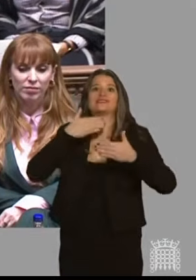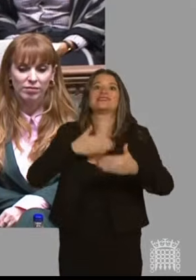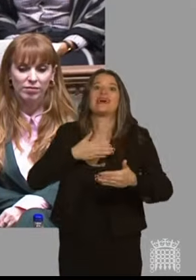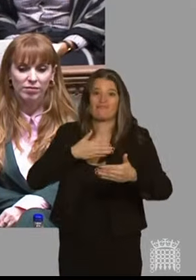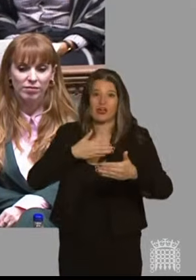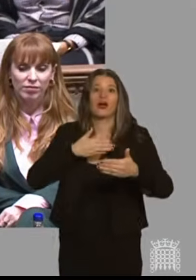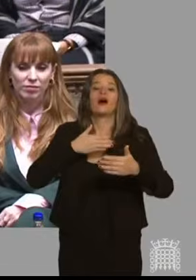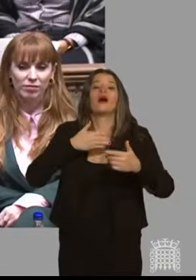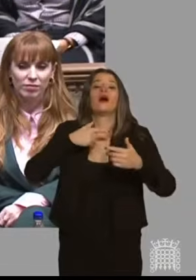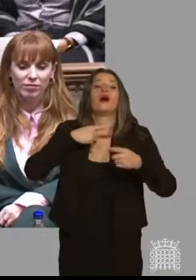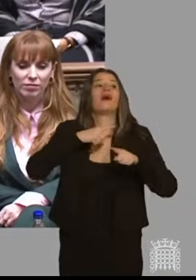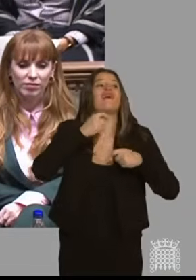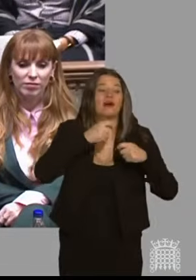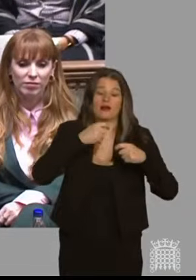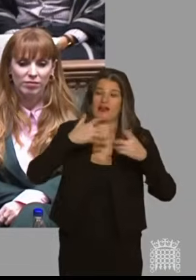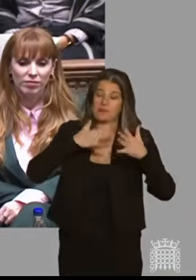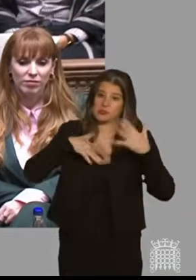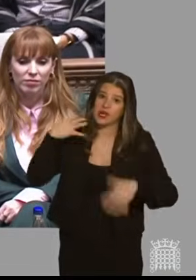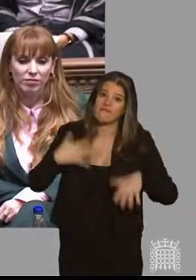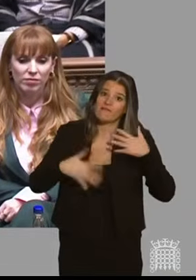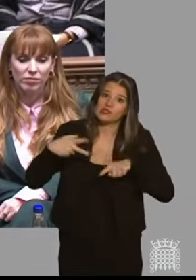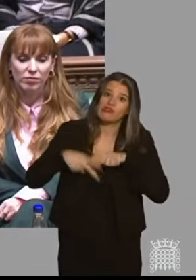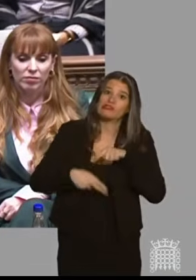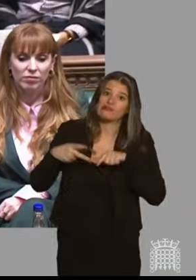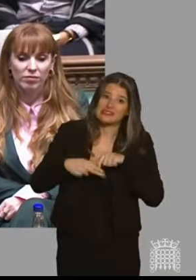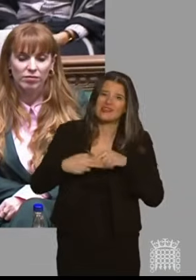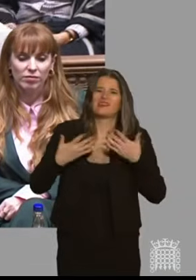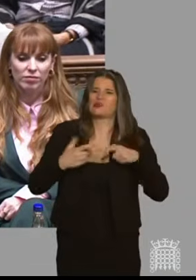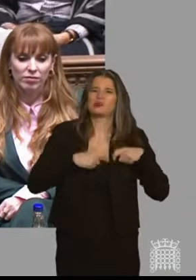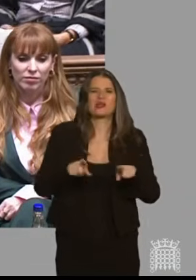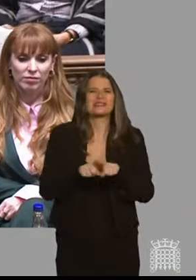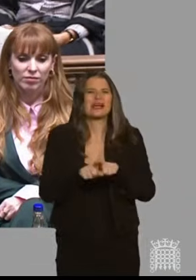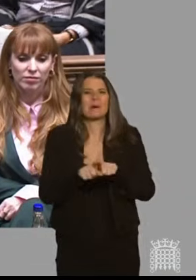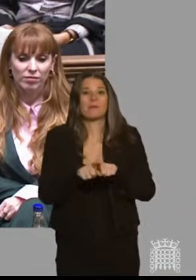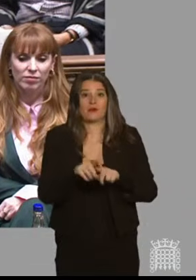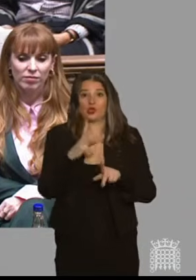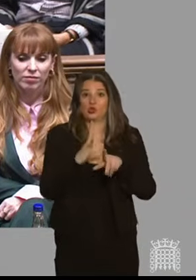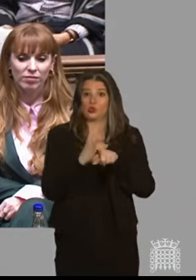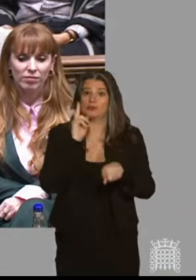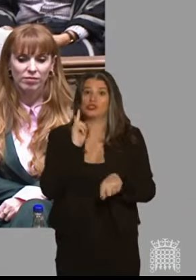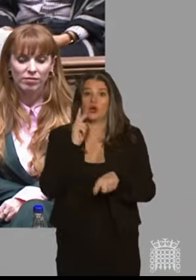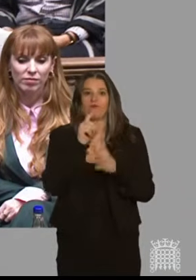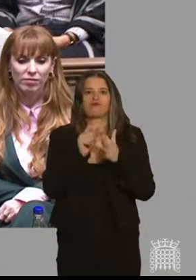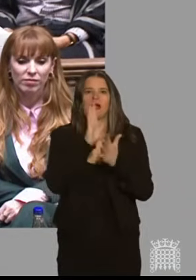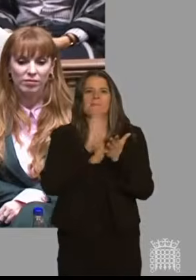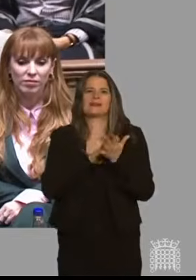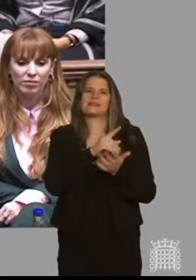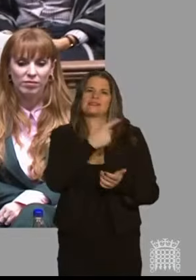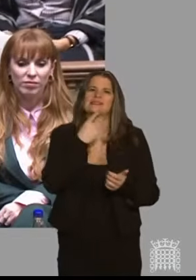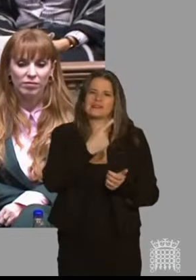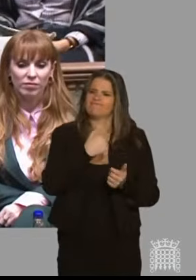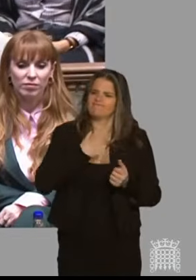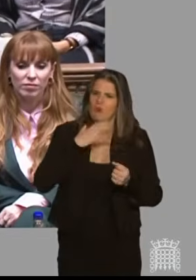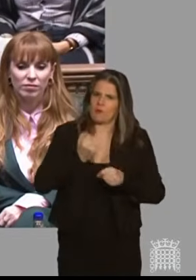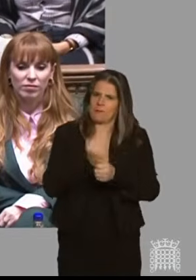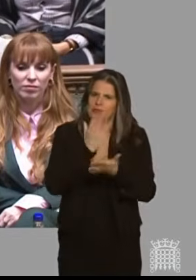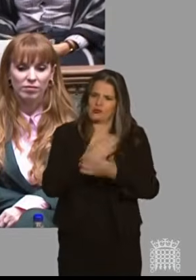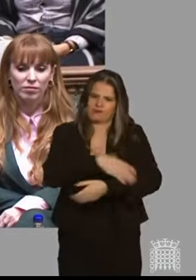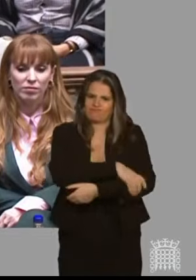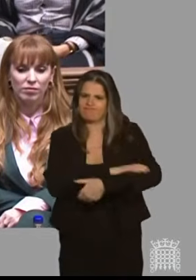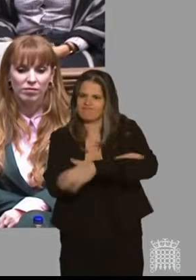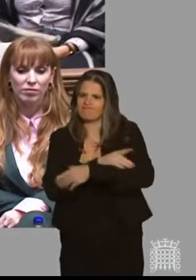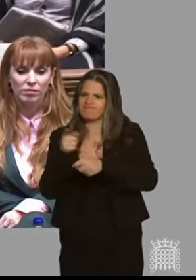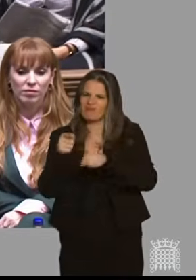all be paid for with no impact on pensions or the NHS. All we need now, Mr. Speaker, is an especially hardy lettuce, and it could